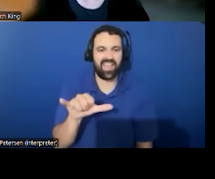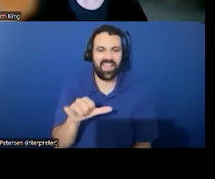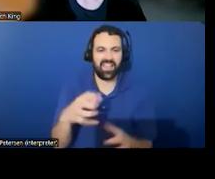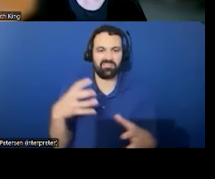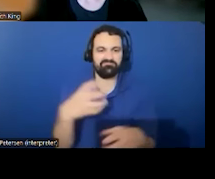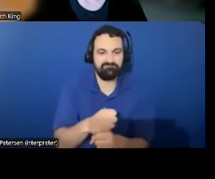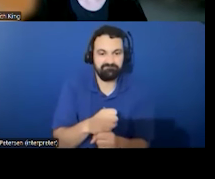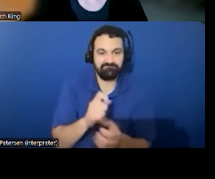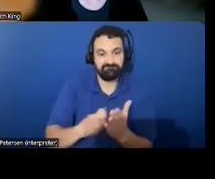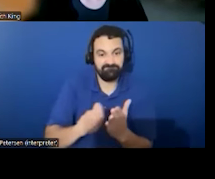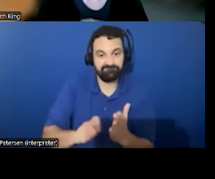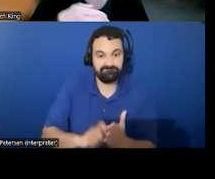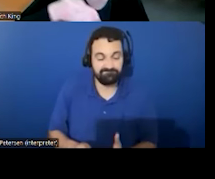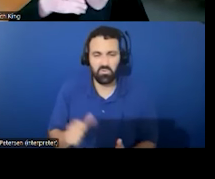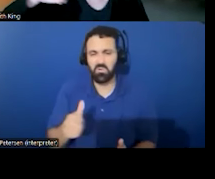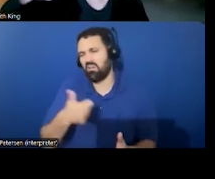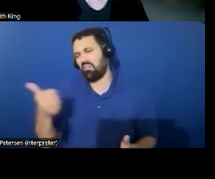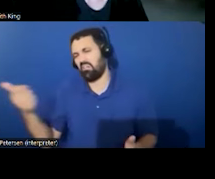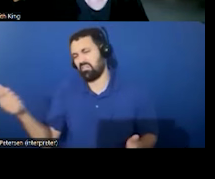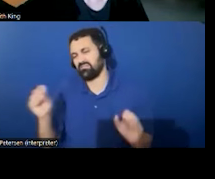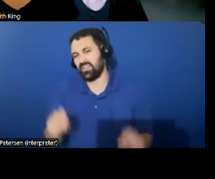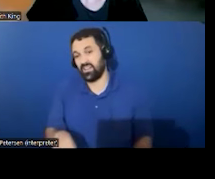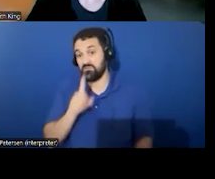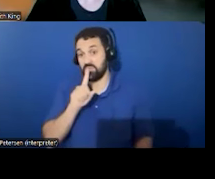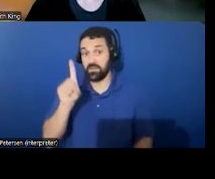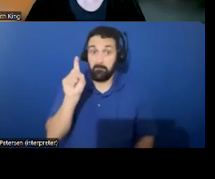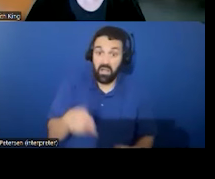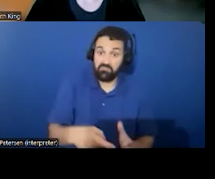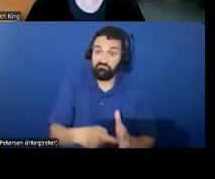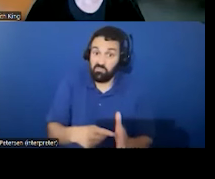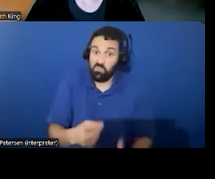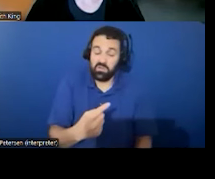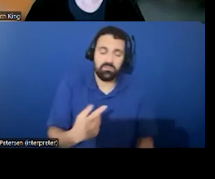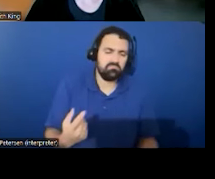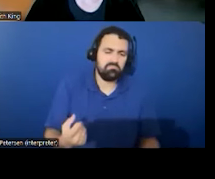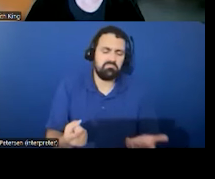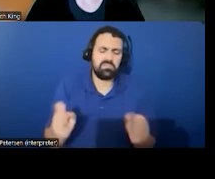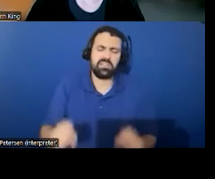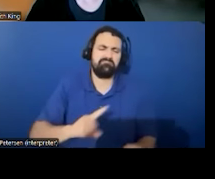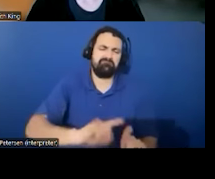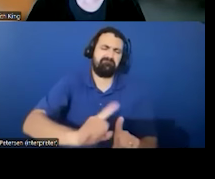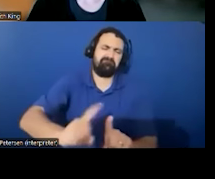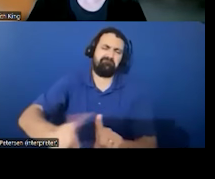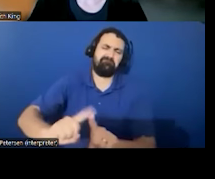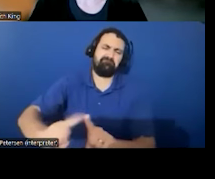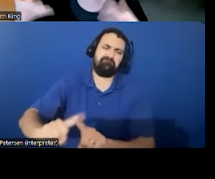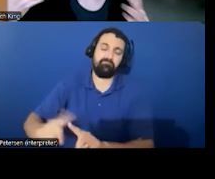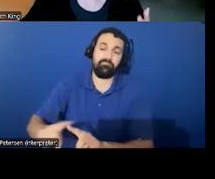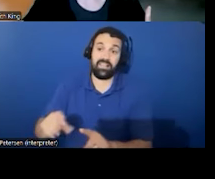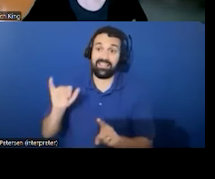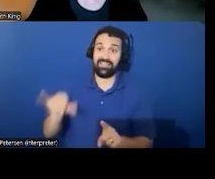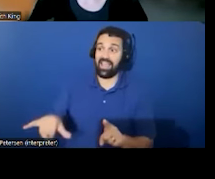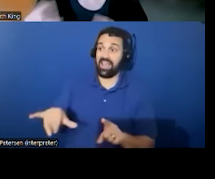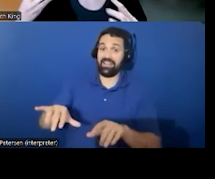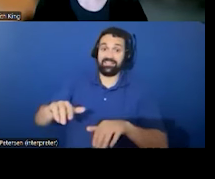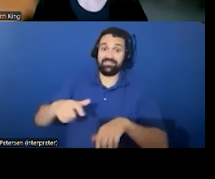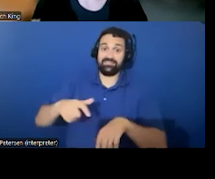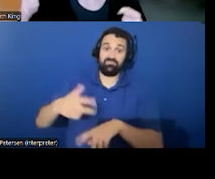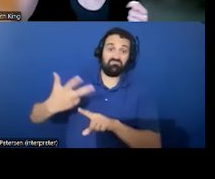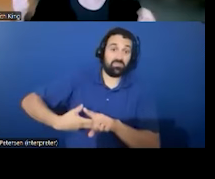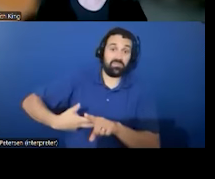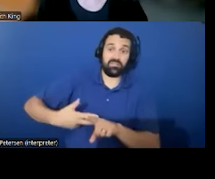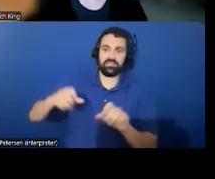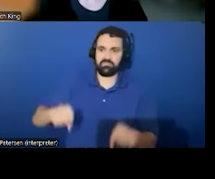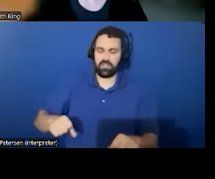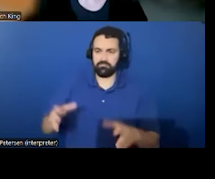single assessment either. Those can just be different types of assessments throughout the semester to give everyone a chance to